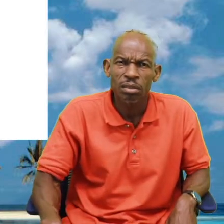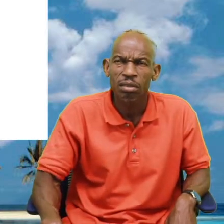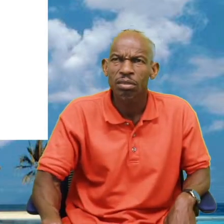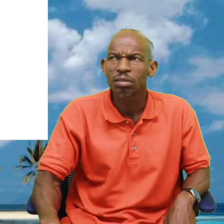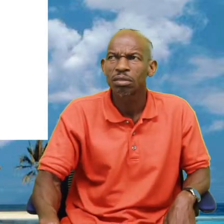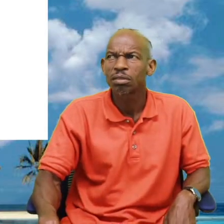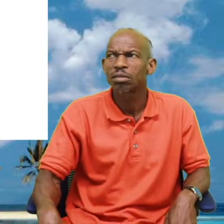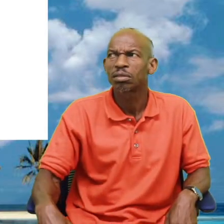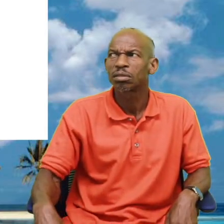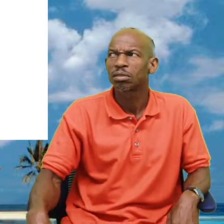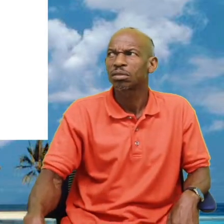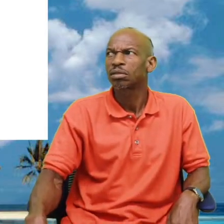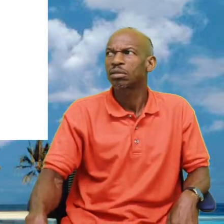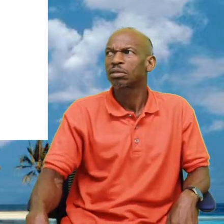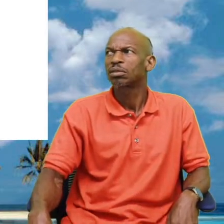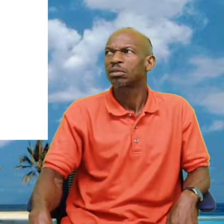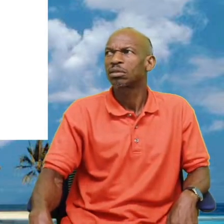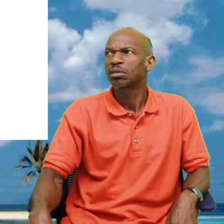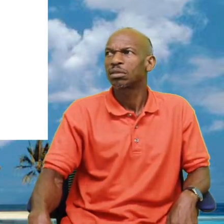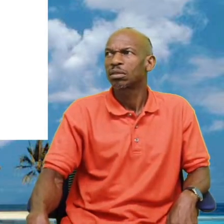All right, the doctor is a man.